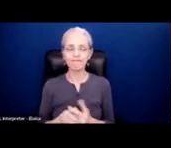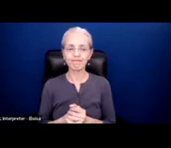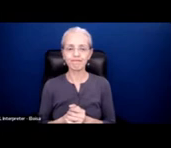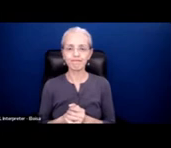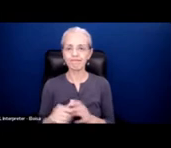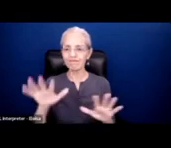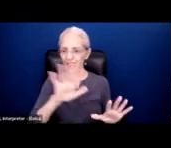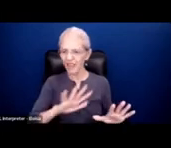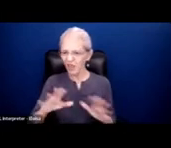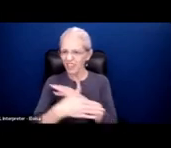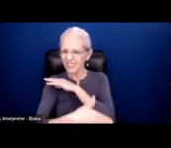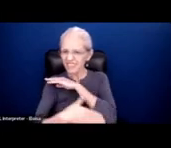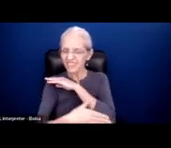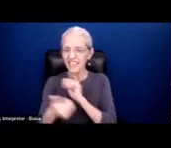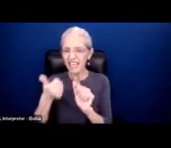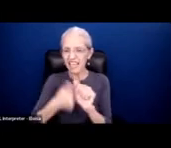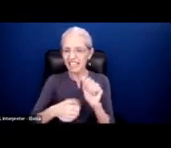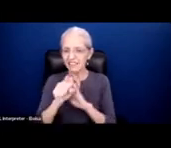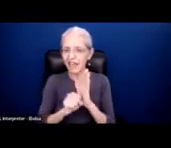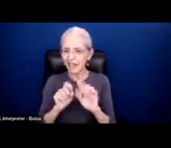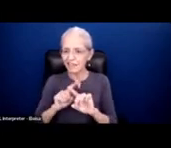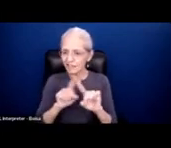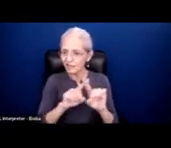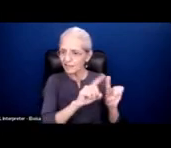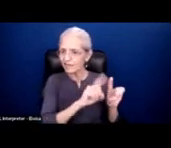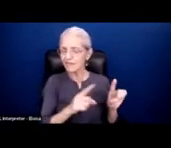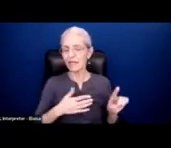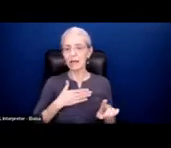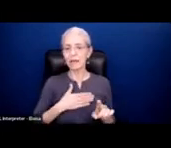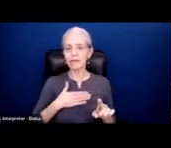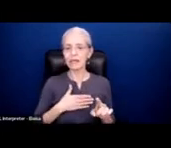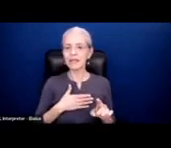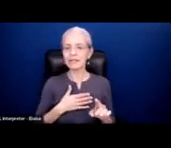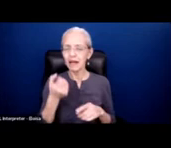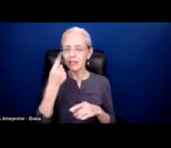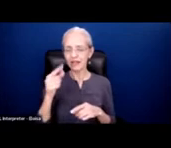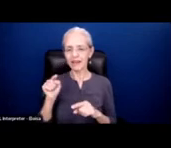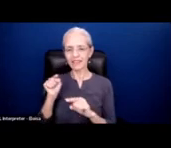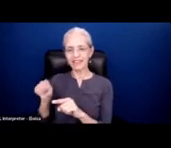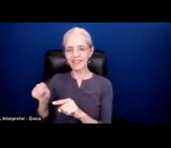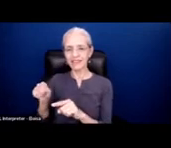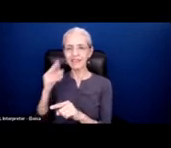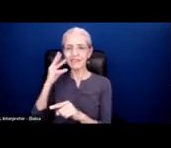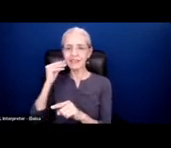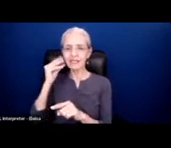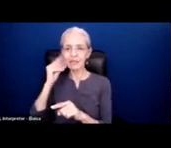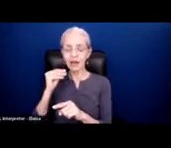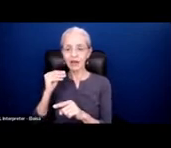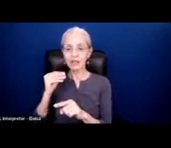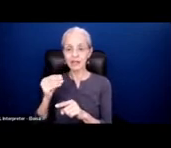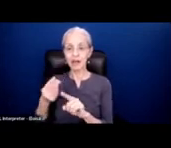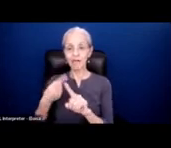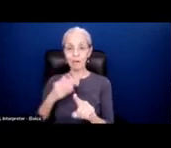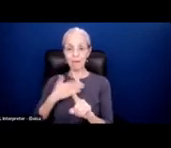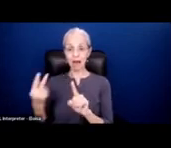across the nation that each state is different. So please just understand that this is the experience as I see it in New